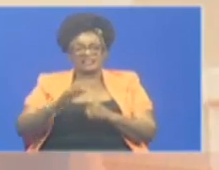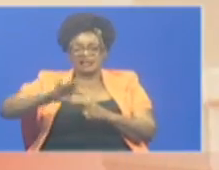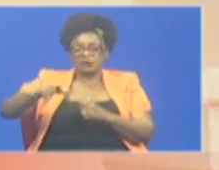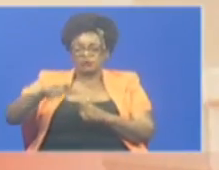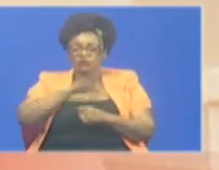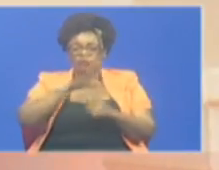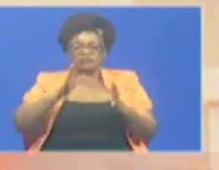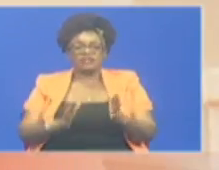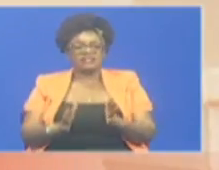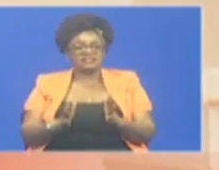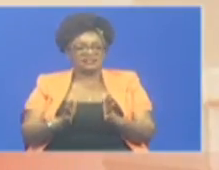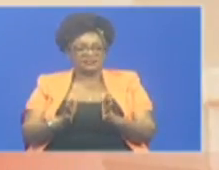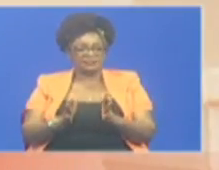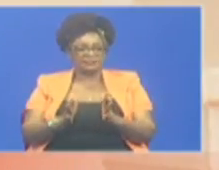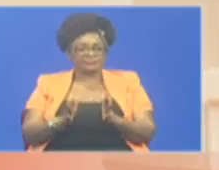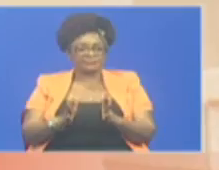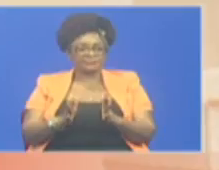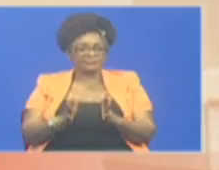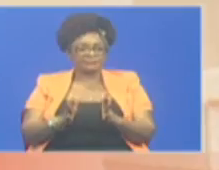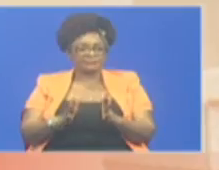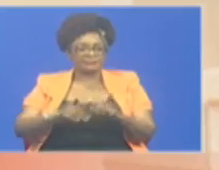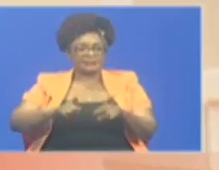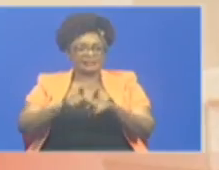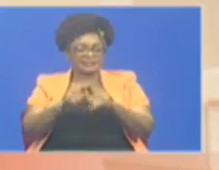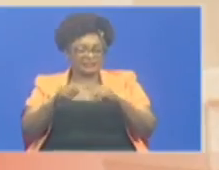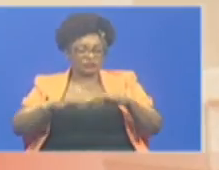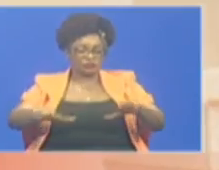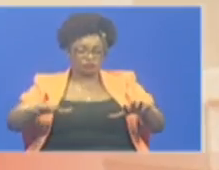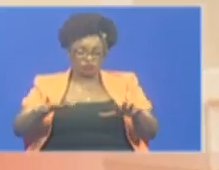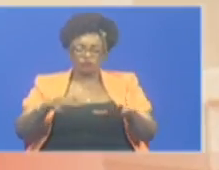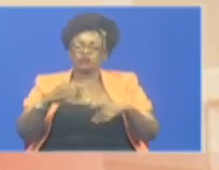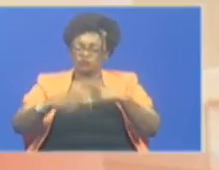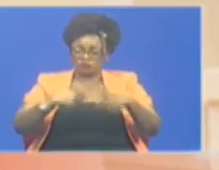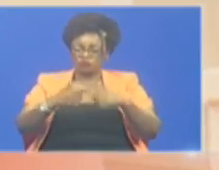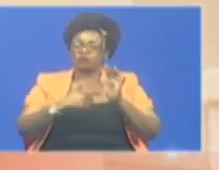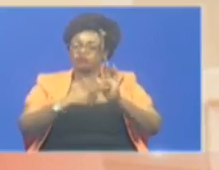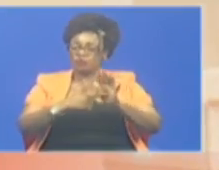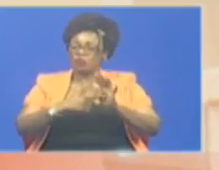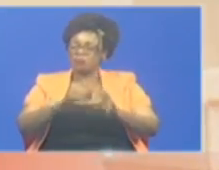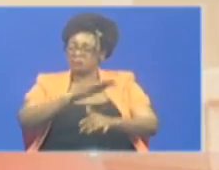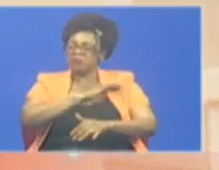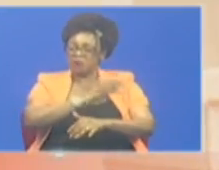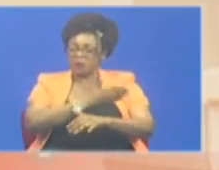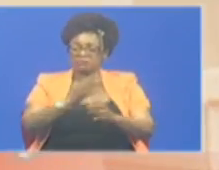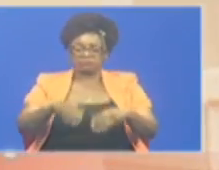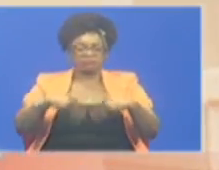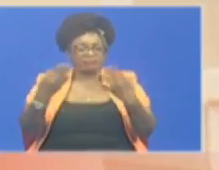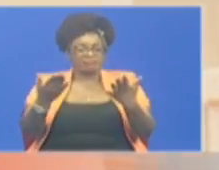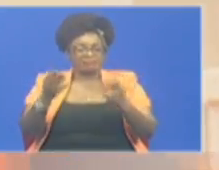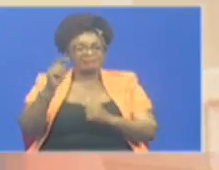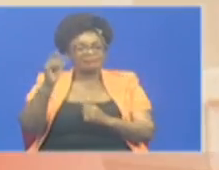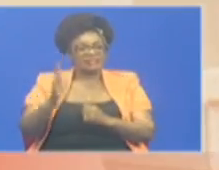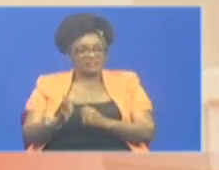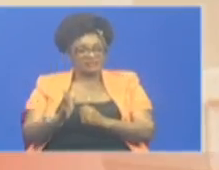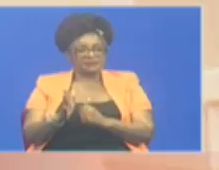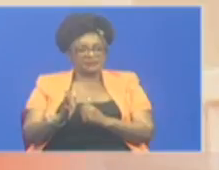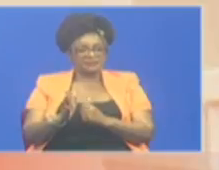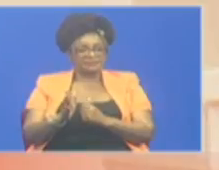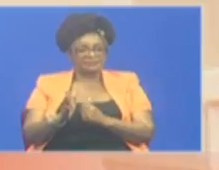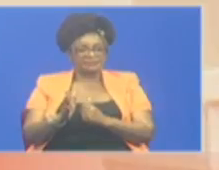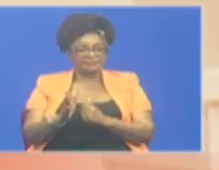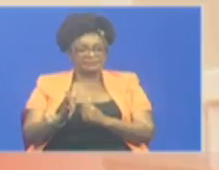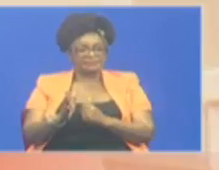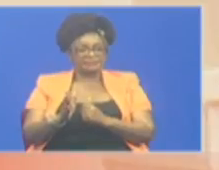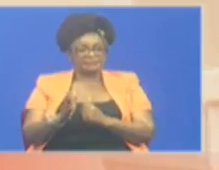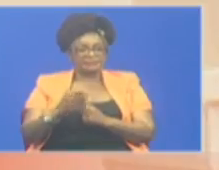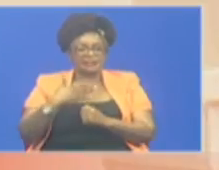commissioners as the devolution continues to show its power to deliver to Kenyans. I want